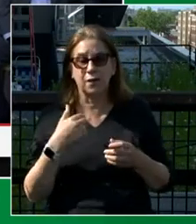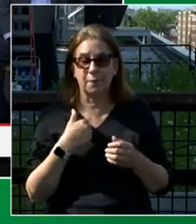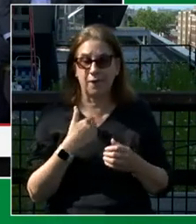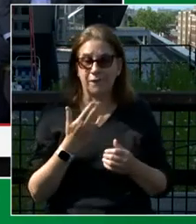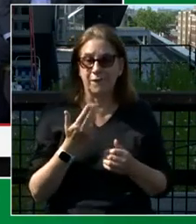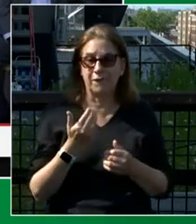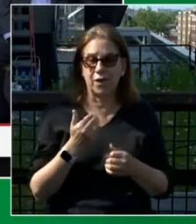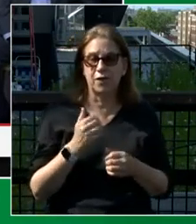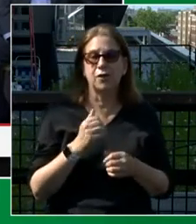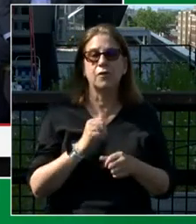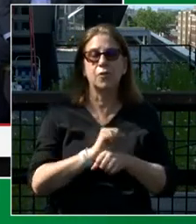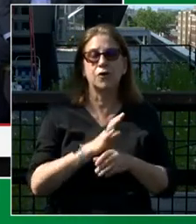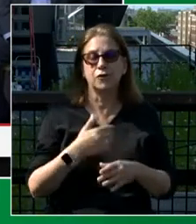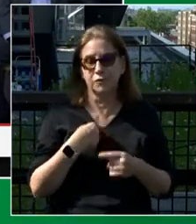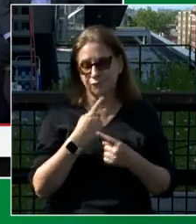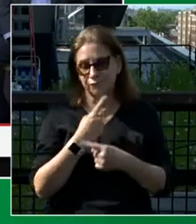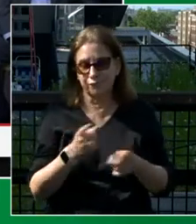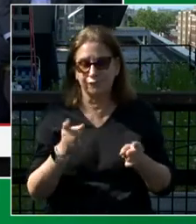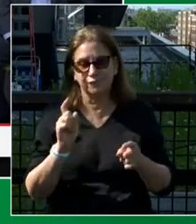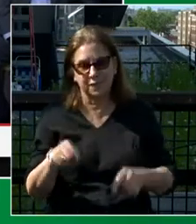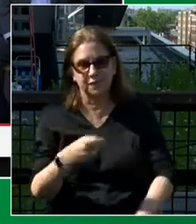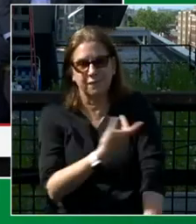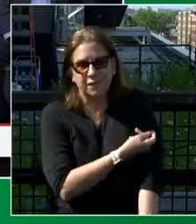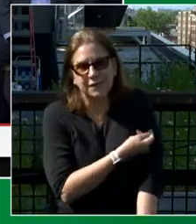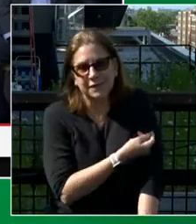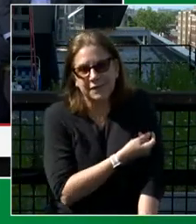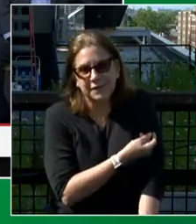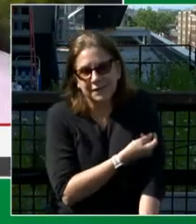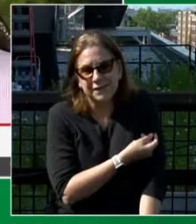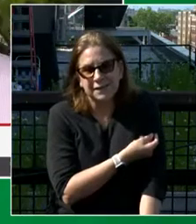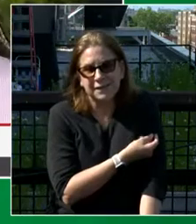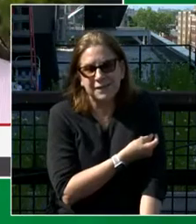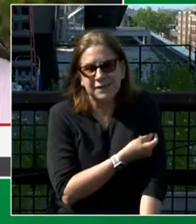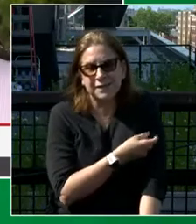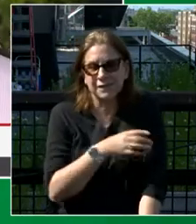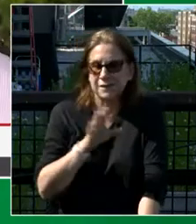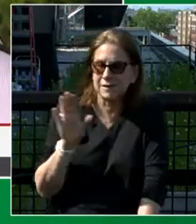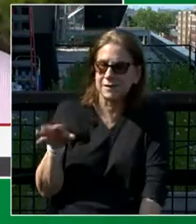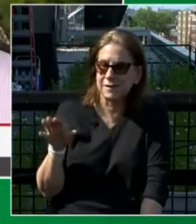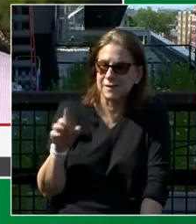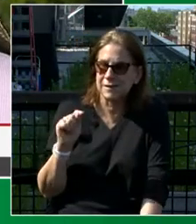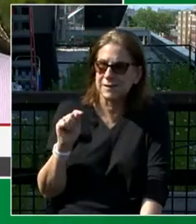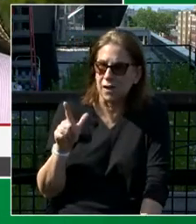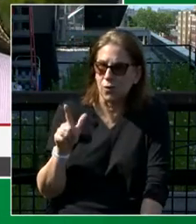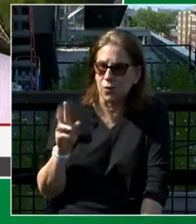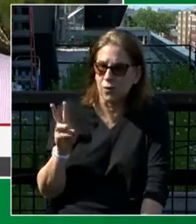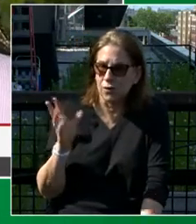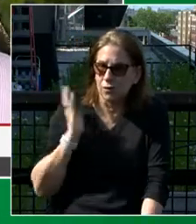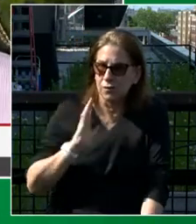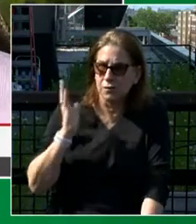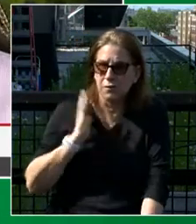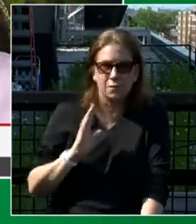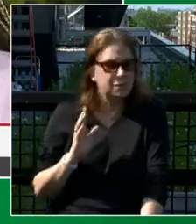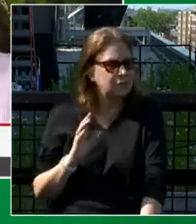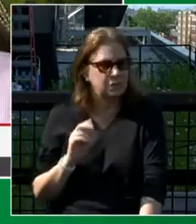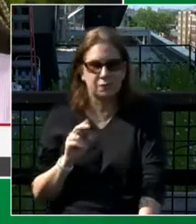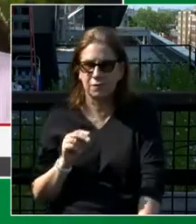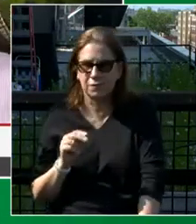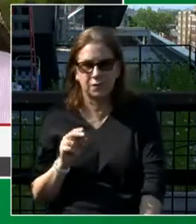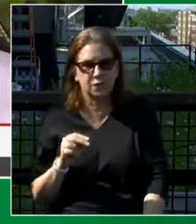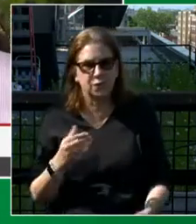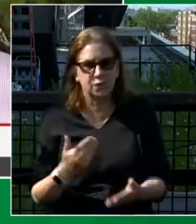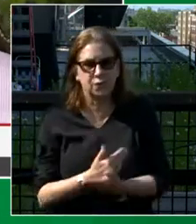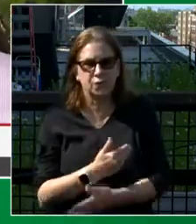not have telework previously, and previously, me being the old school CEO, telework was